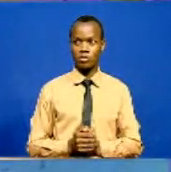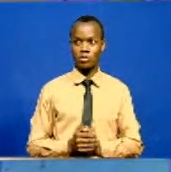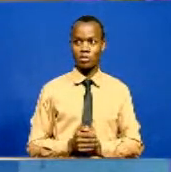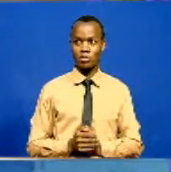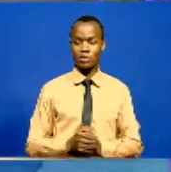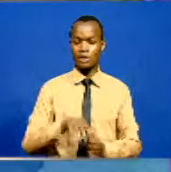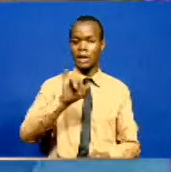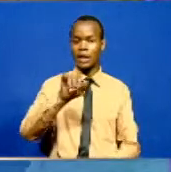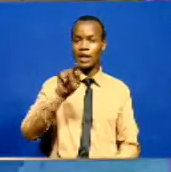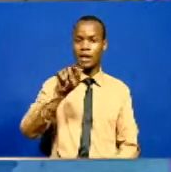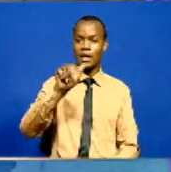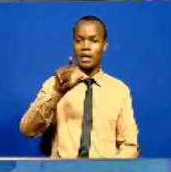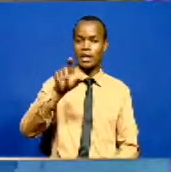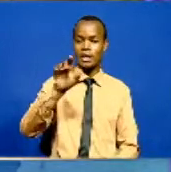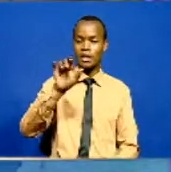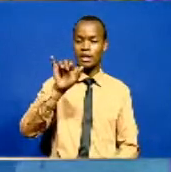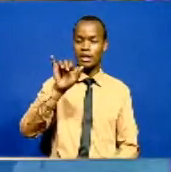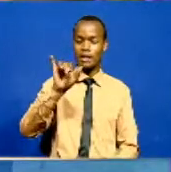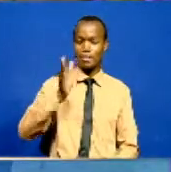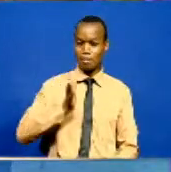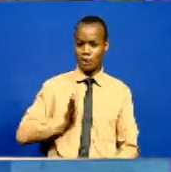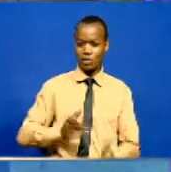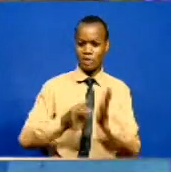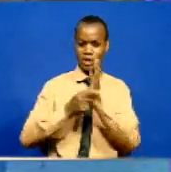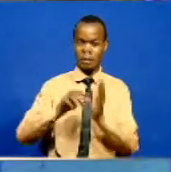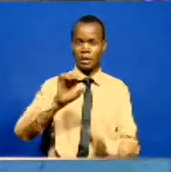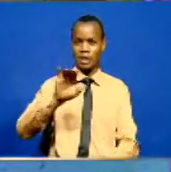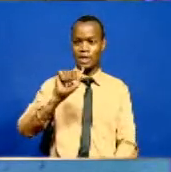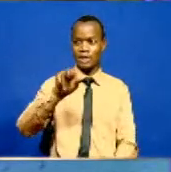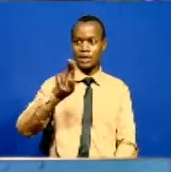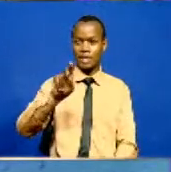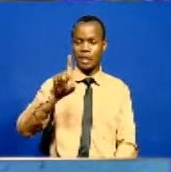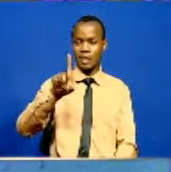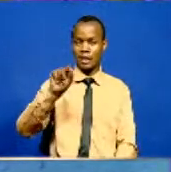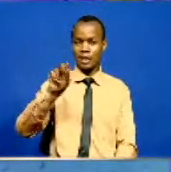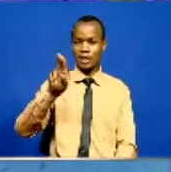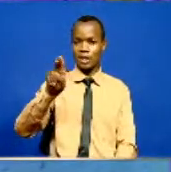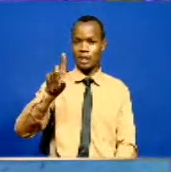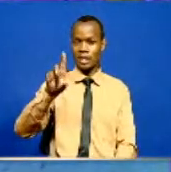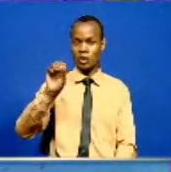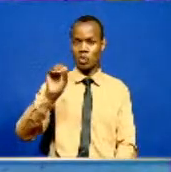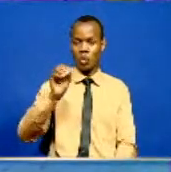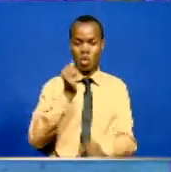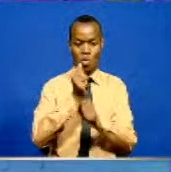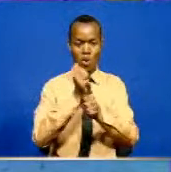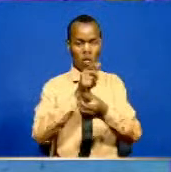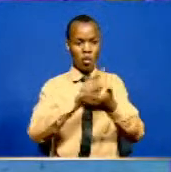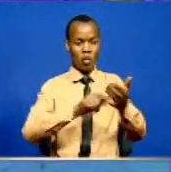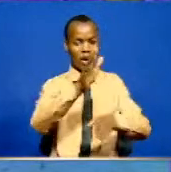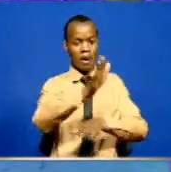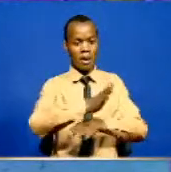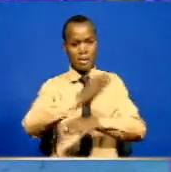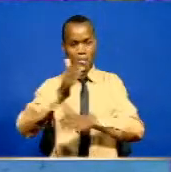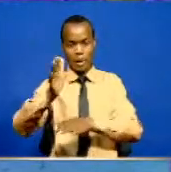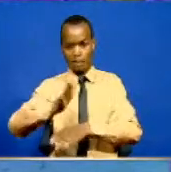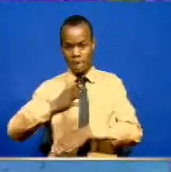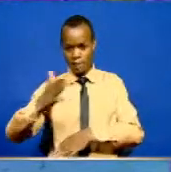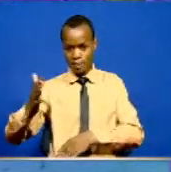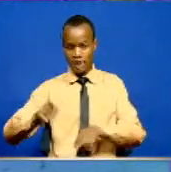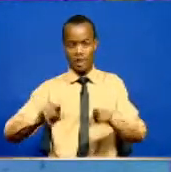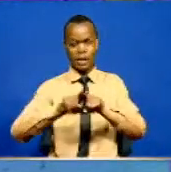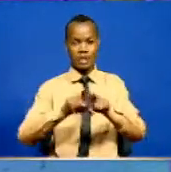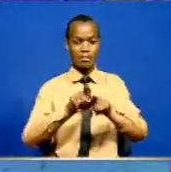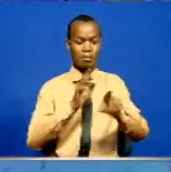the name Michelangelo, who was a sculptor, a painter, an architect, a